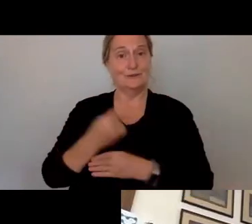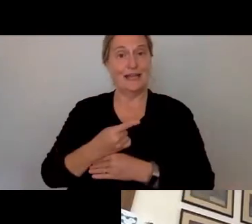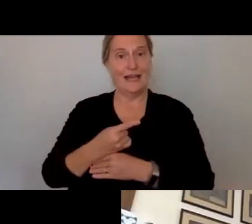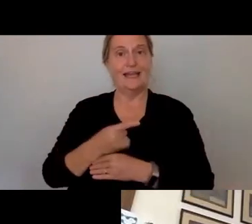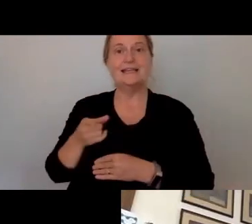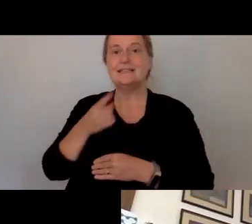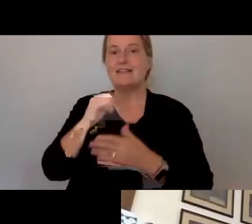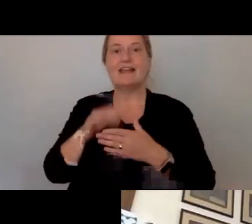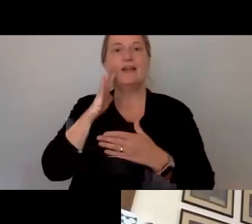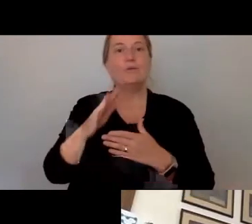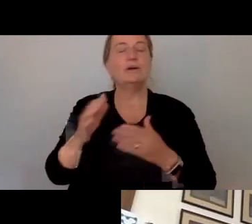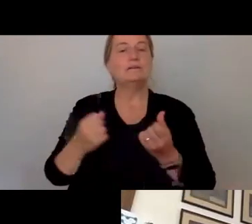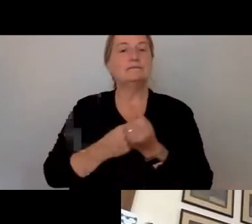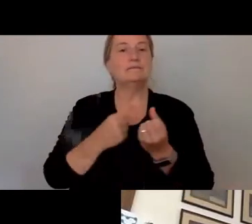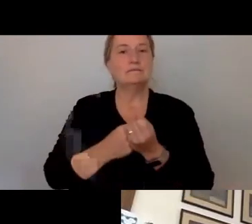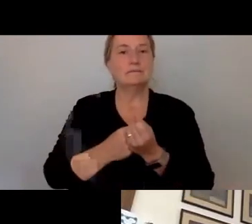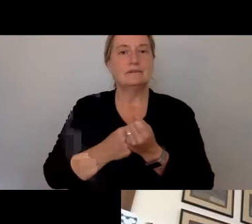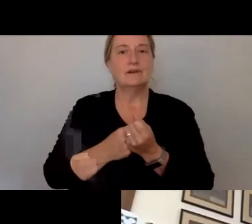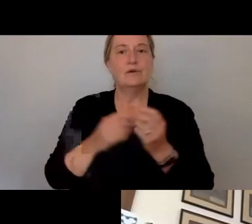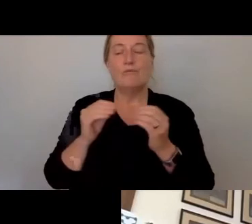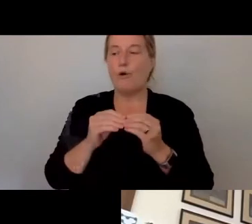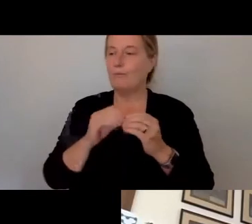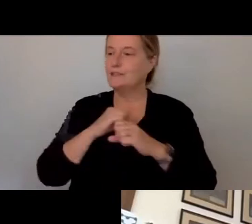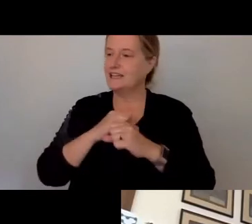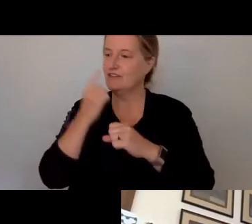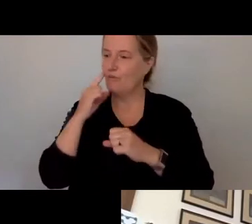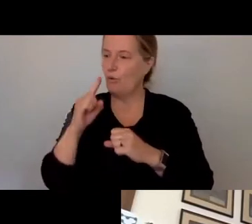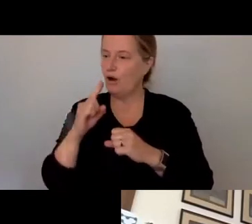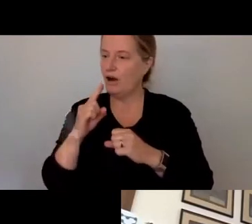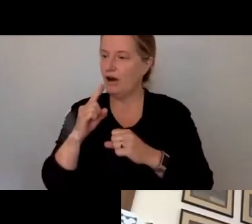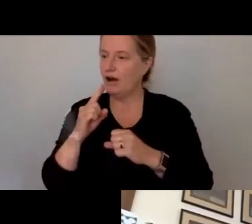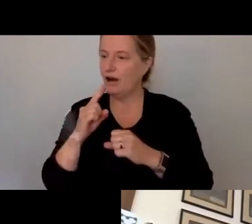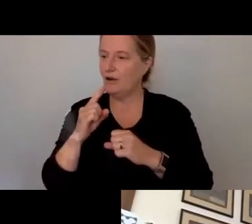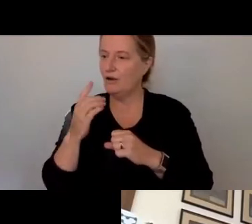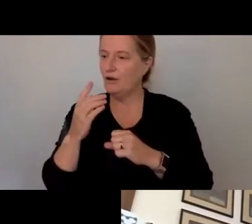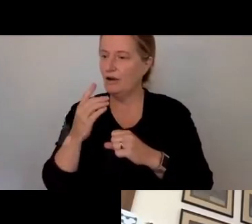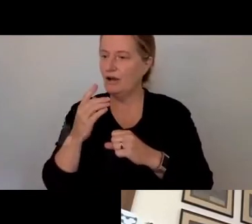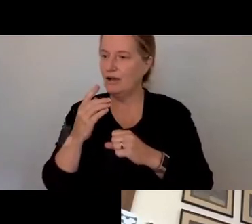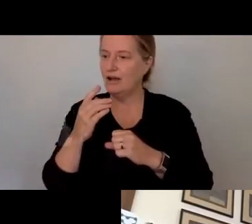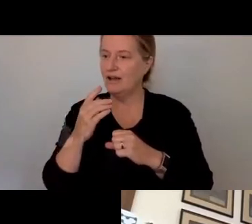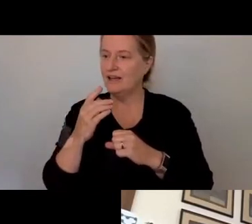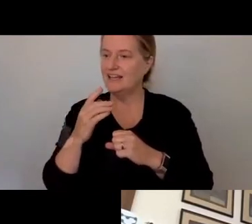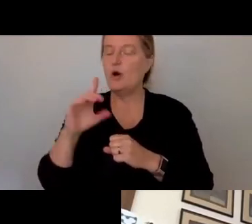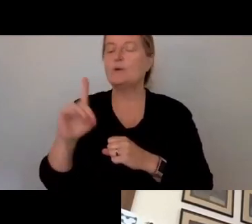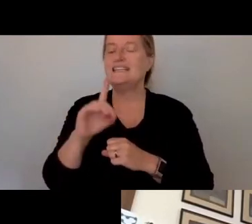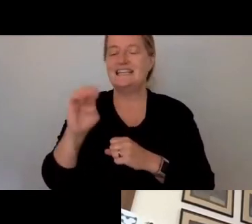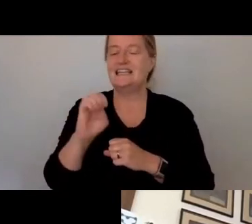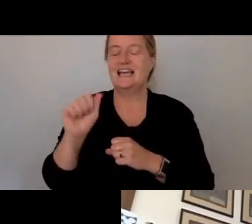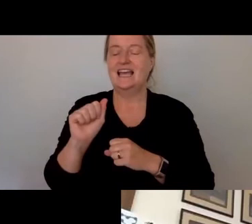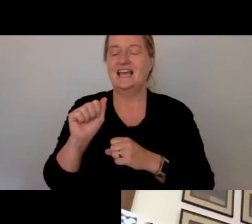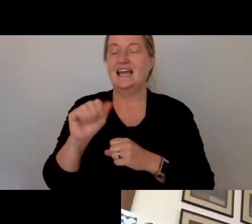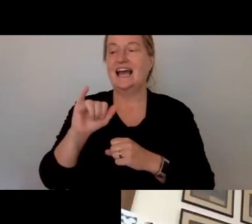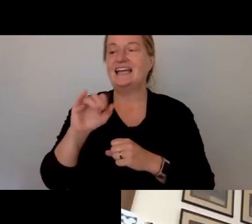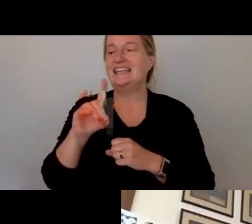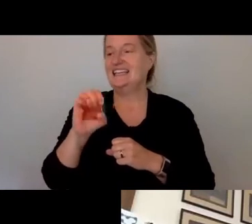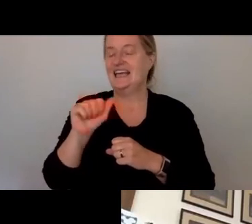more protection to PCA services. We have also heard from some of our other speakers that this is one area that limits individuals' ability to be fully employed